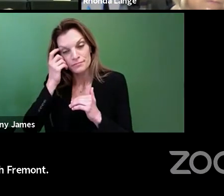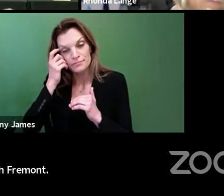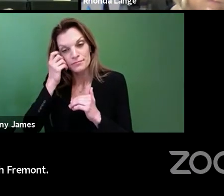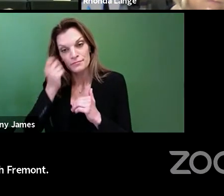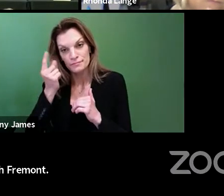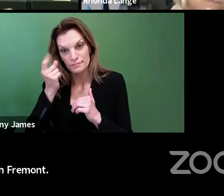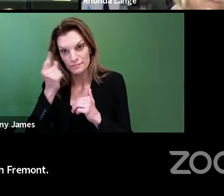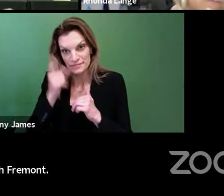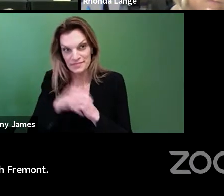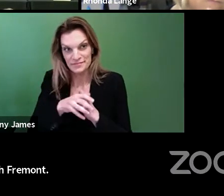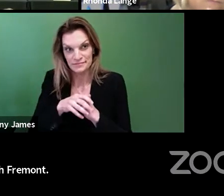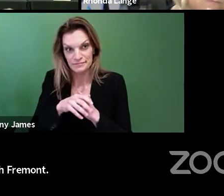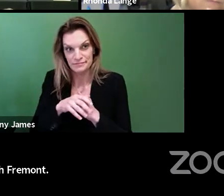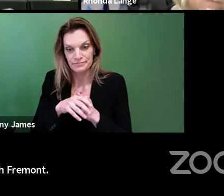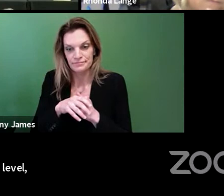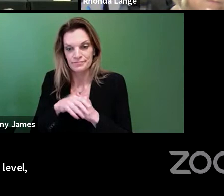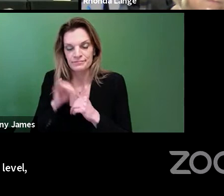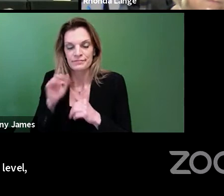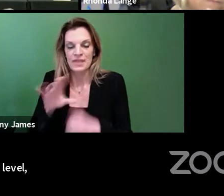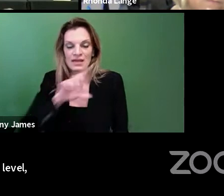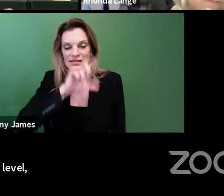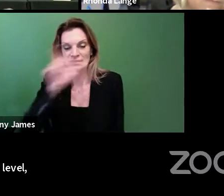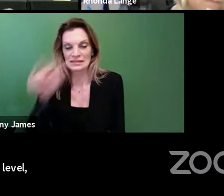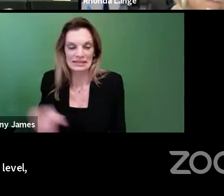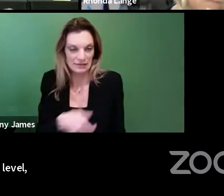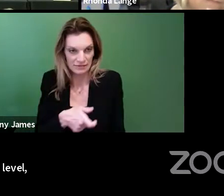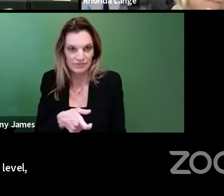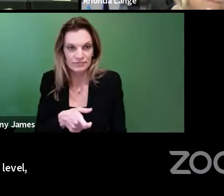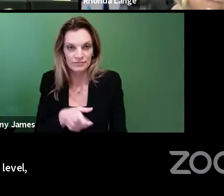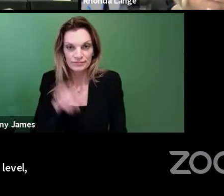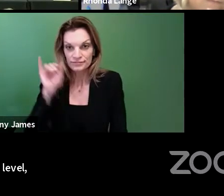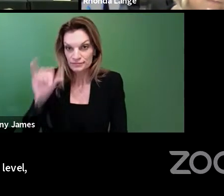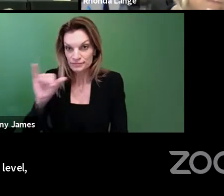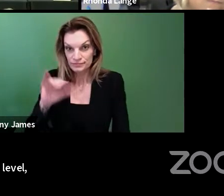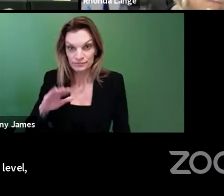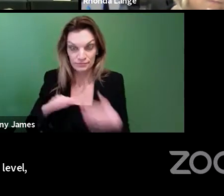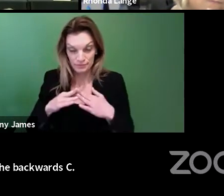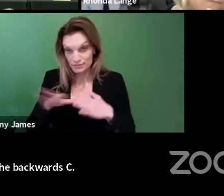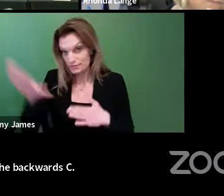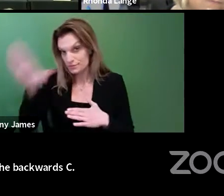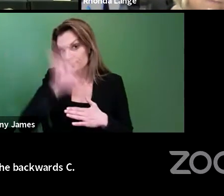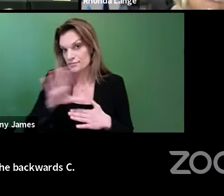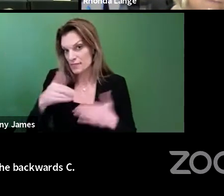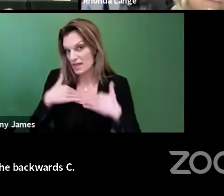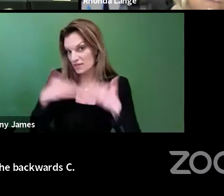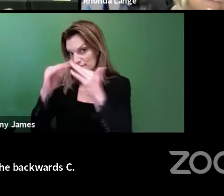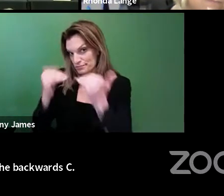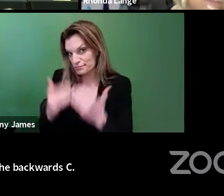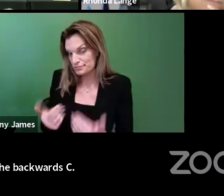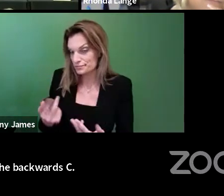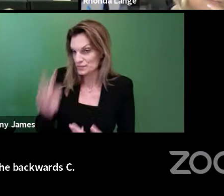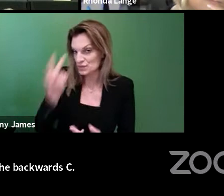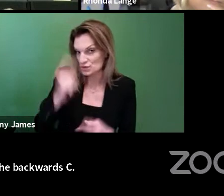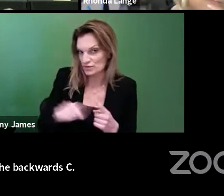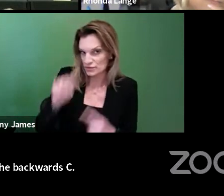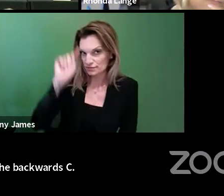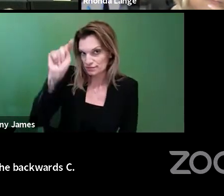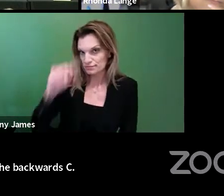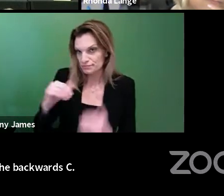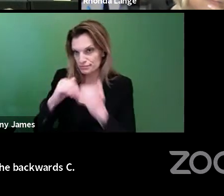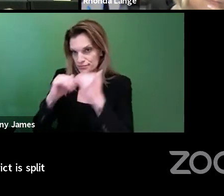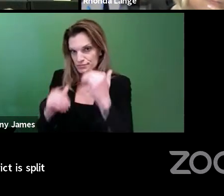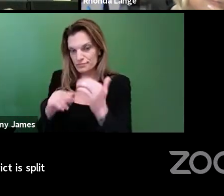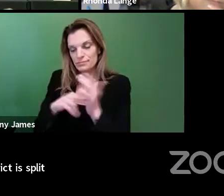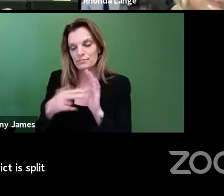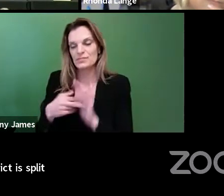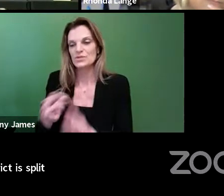again, you've heard about the backwards C. Again, the urban district is split in two to create basically